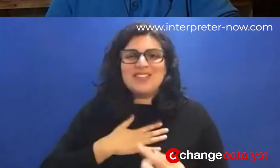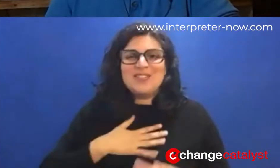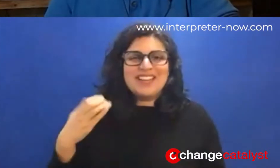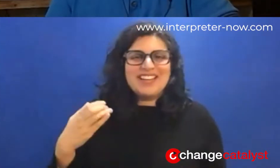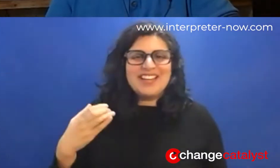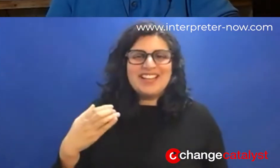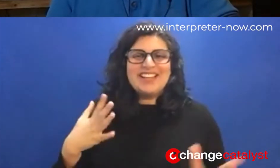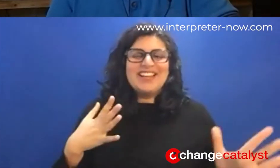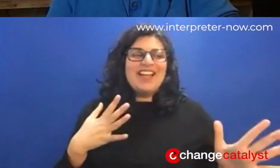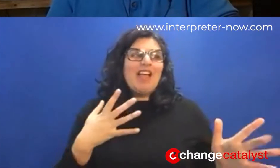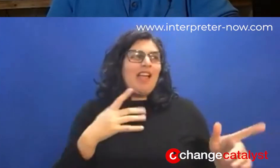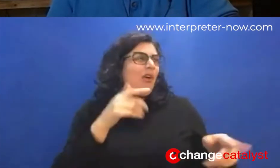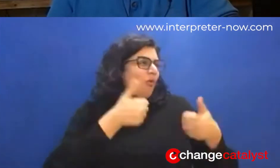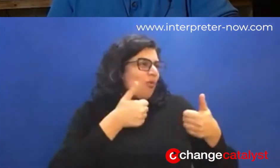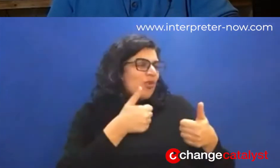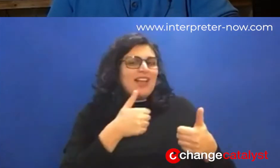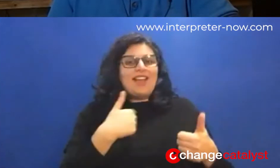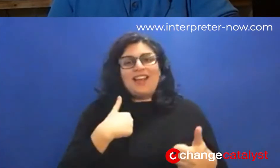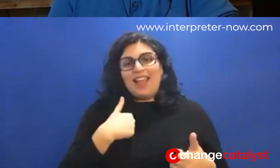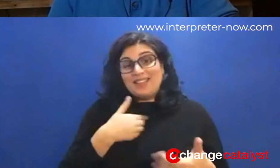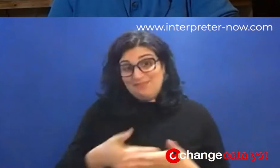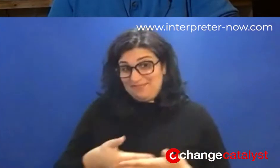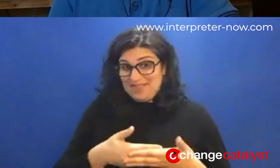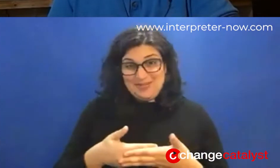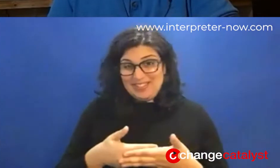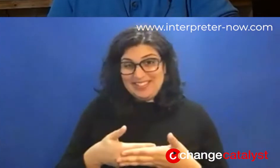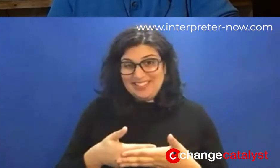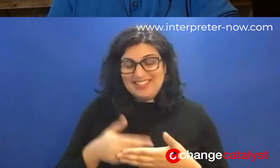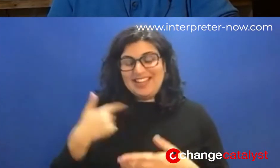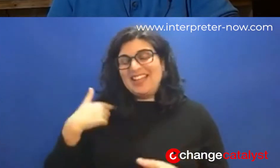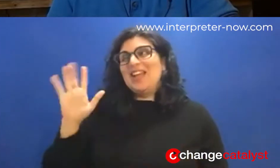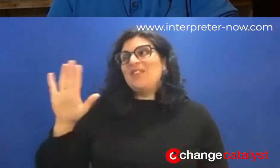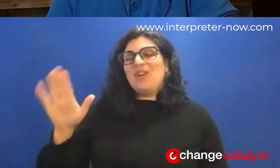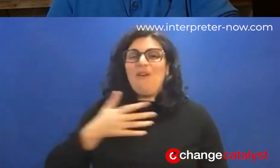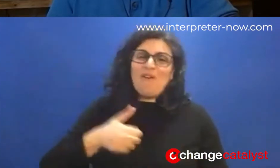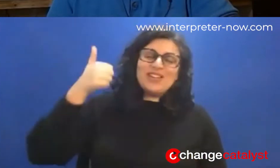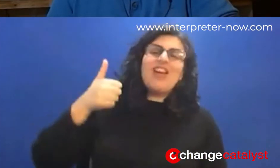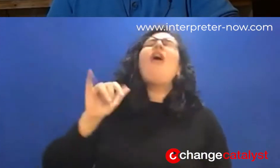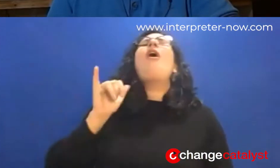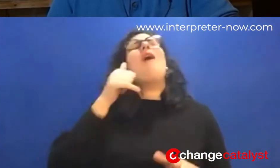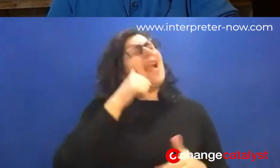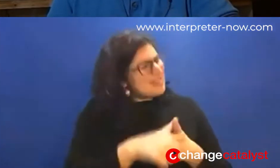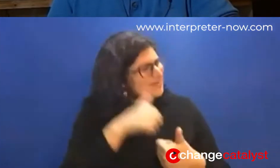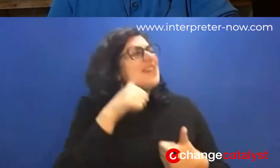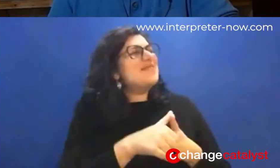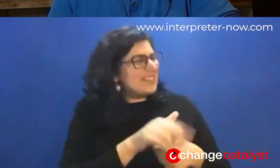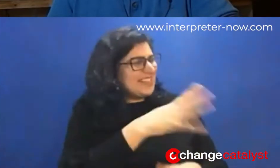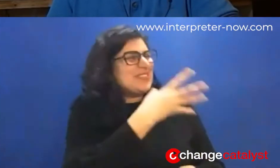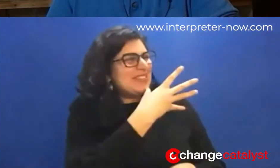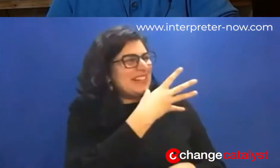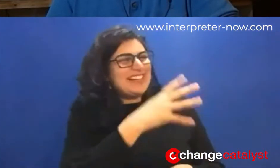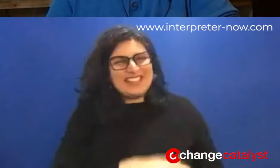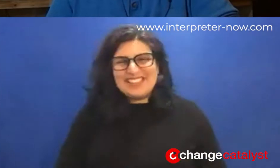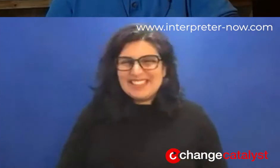siblings got. And I said, the baby, I'm her oldest. And she was like, oh yeah, I remember where I had her. So as